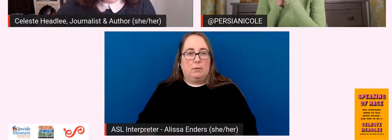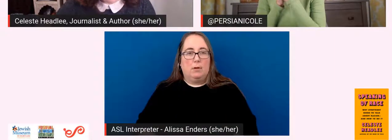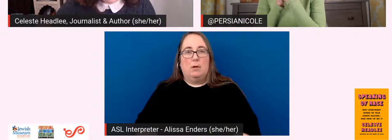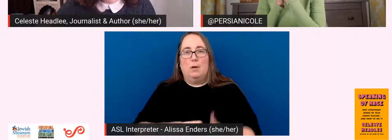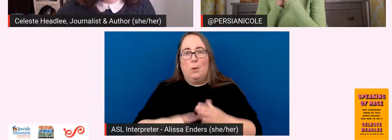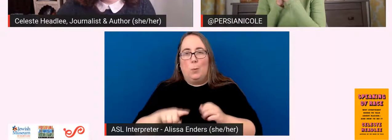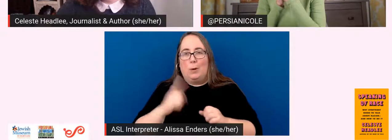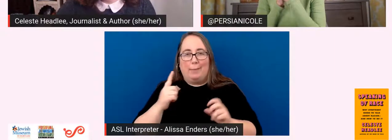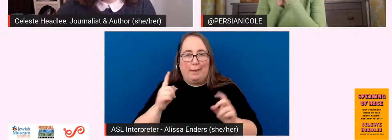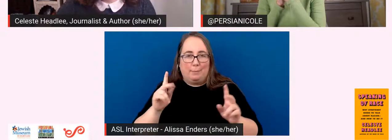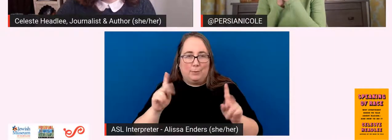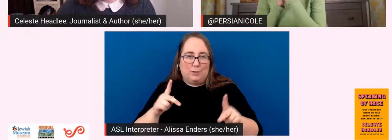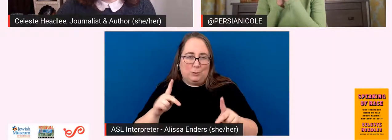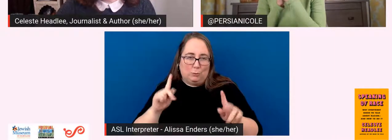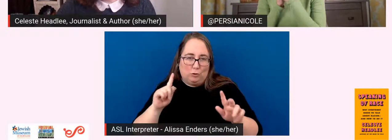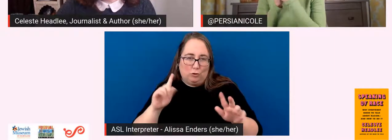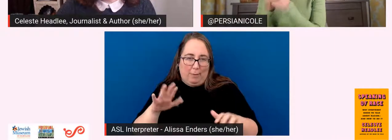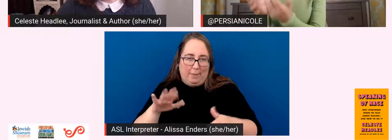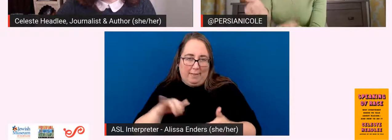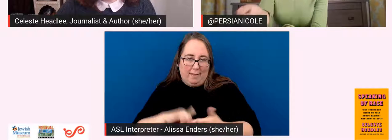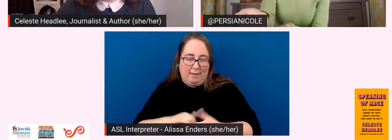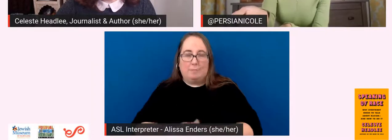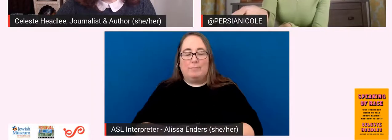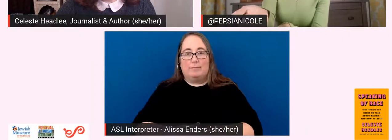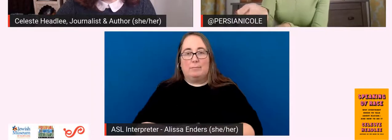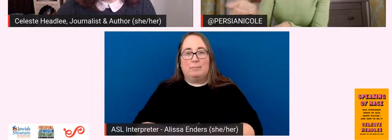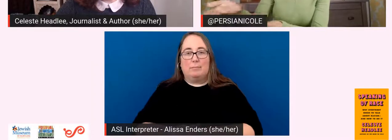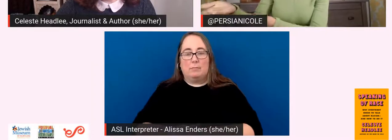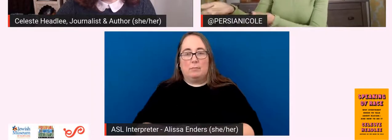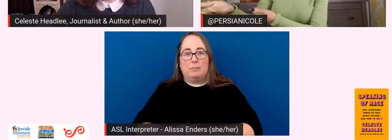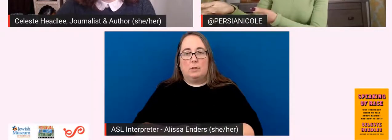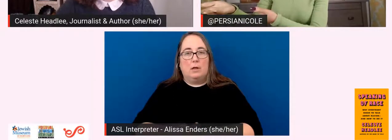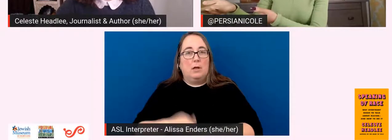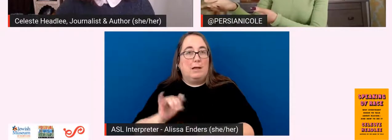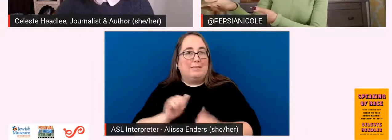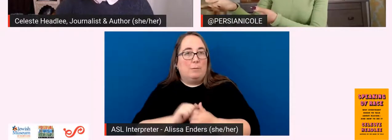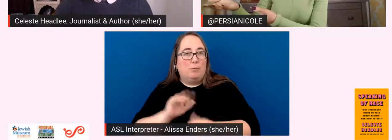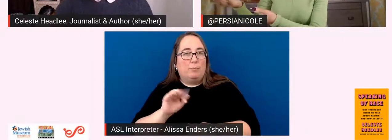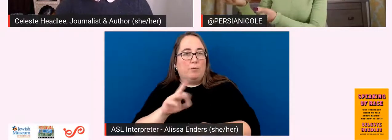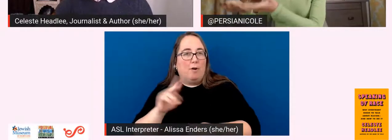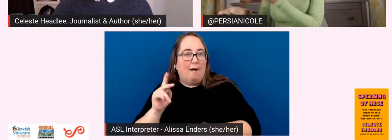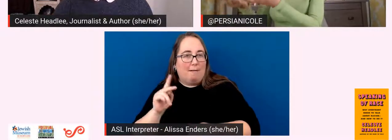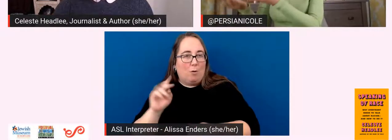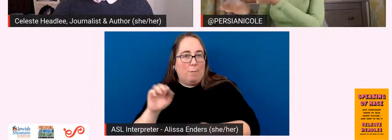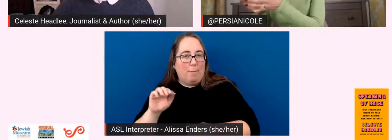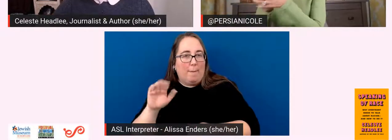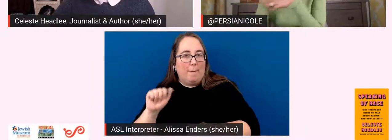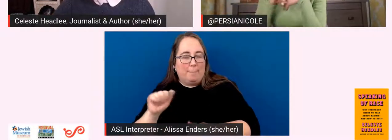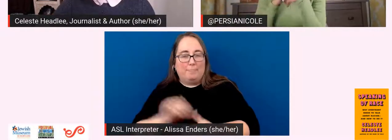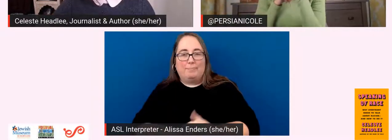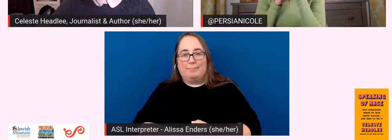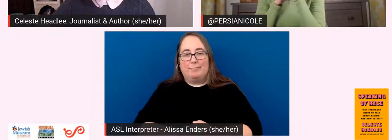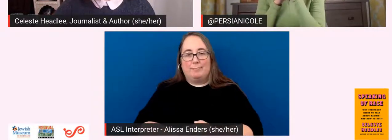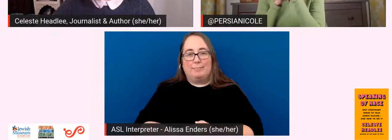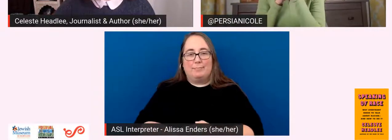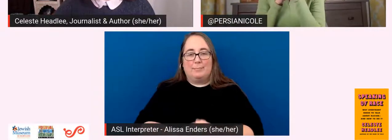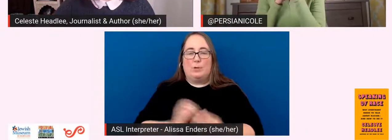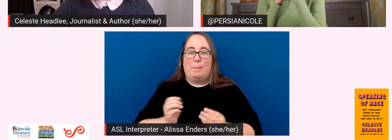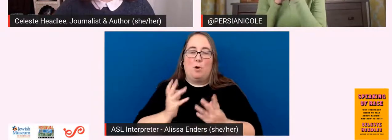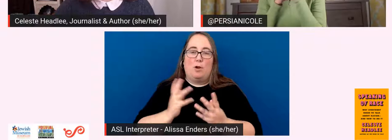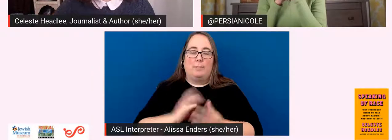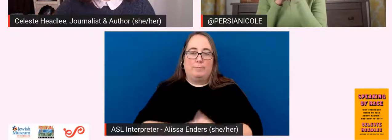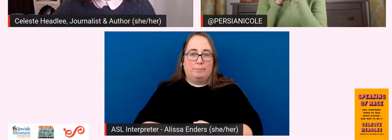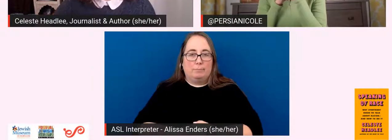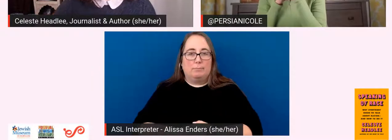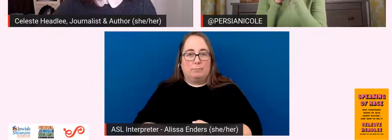was shocked by that? None. I mean, even the same thing with Barack Obama. Exactly. Come on. Yeah. Come